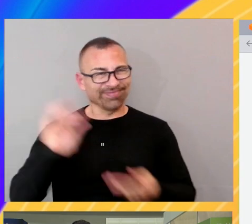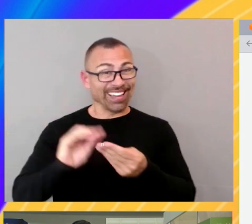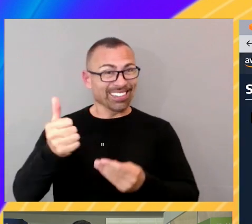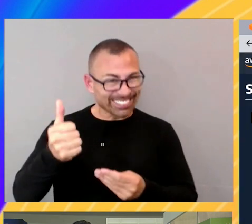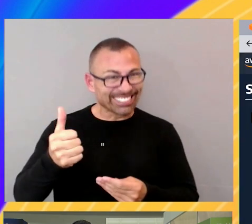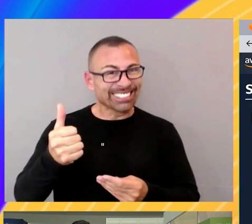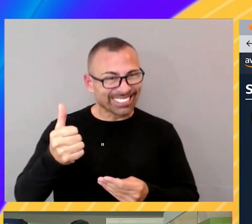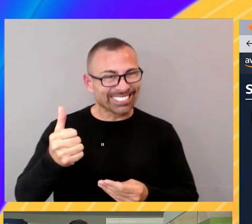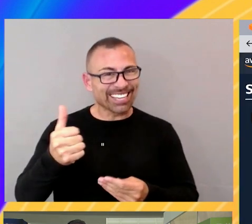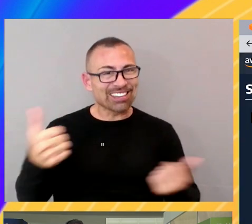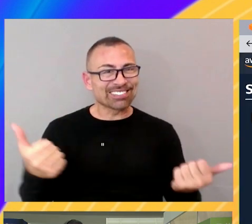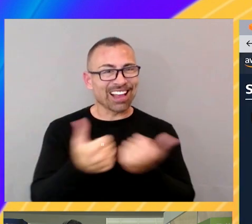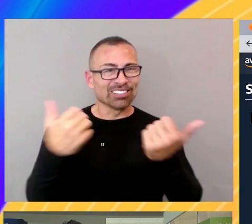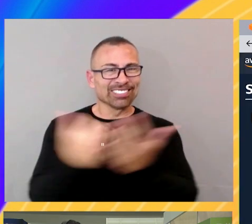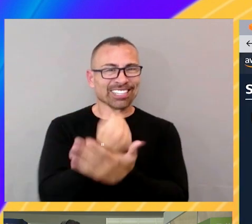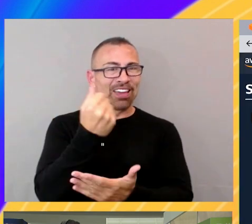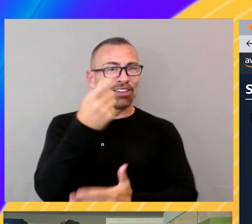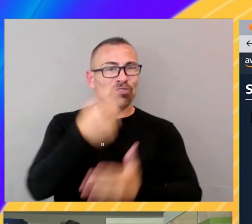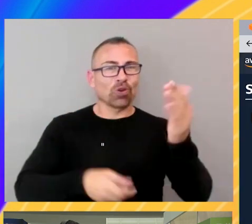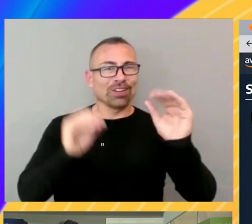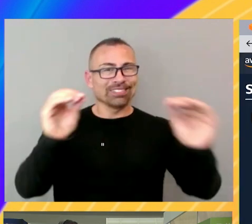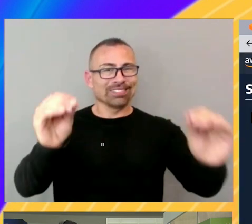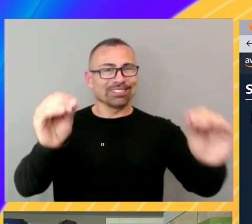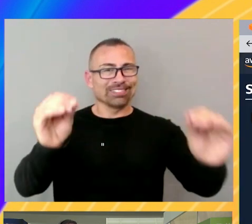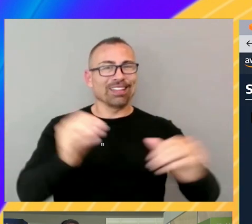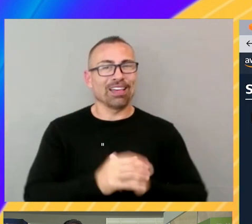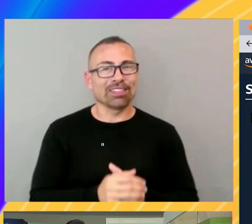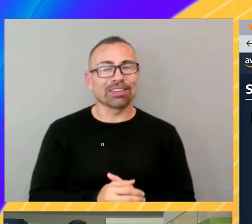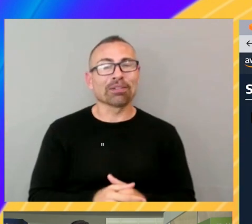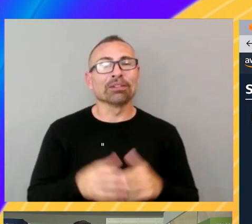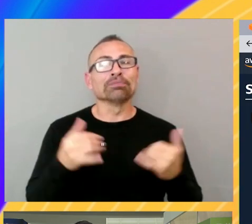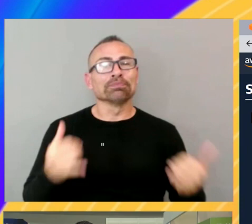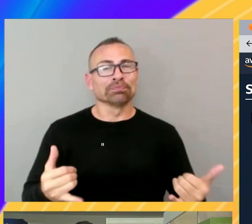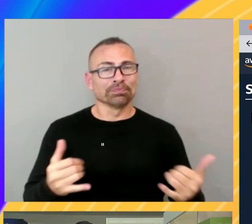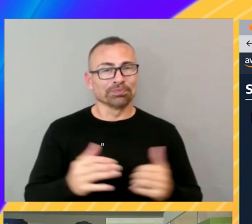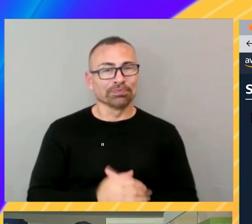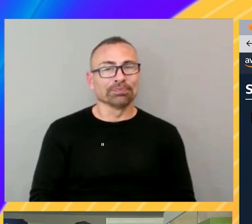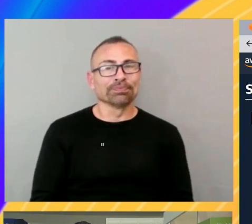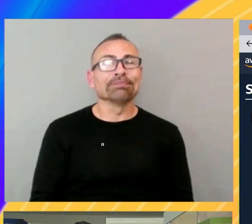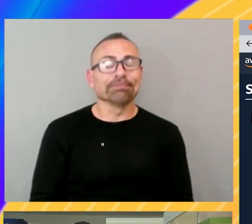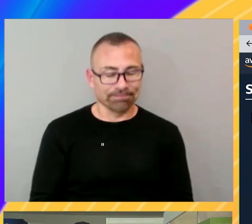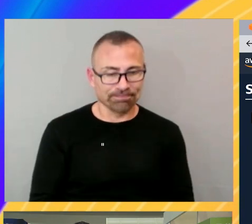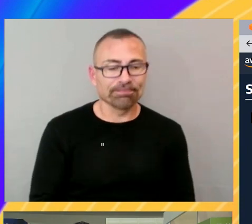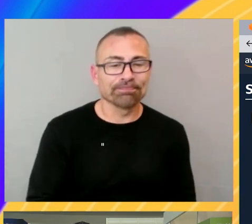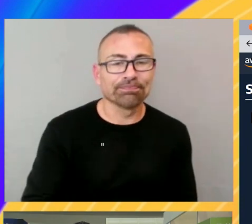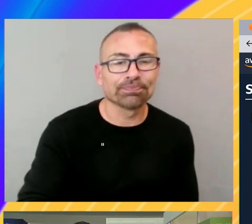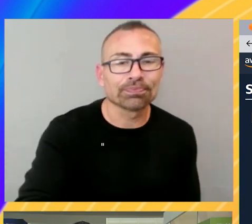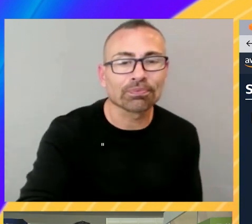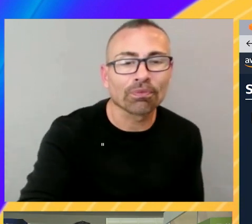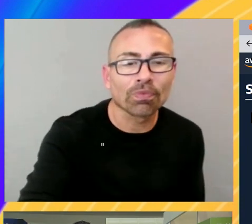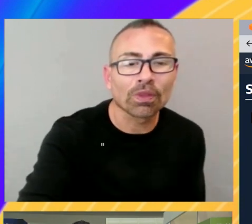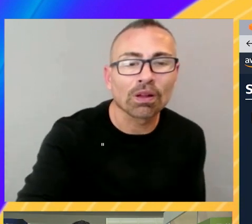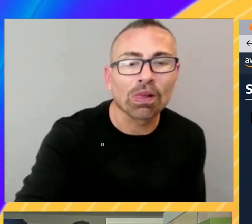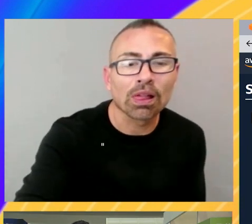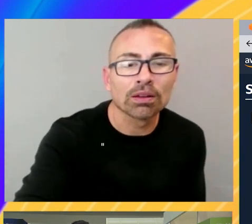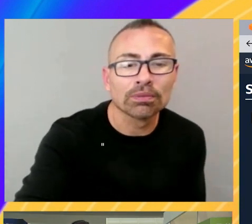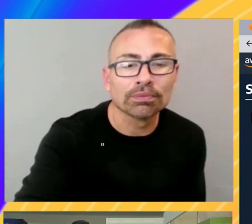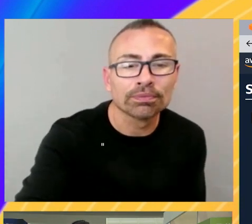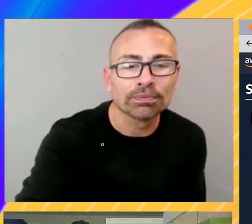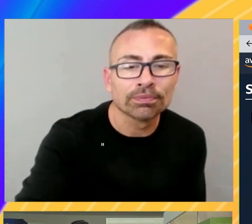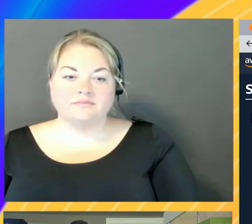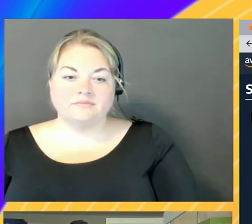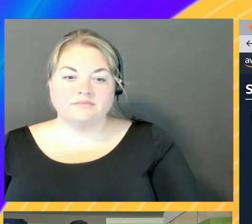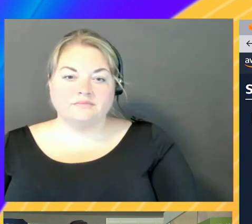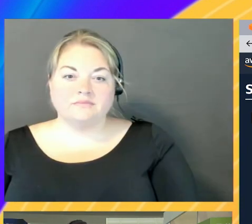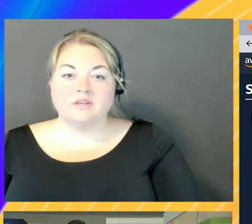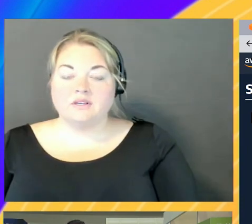back over to the challenge now that we've talked a bit about the Jam journeys opportunities that people have. Let's see here. So the CIO has instituted